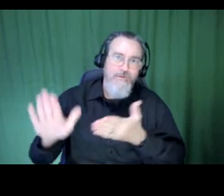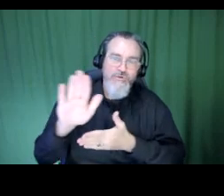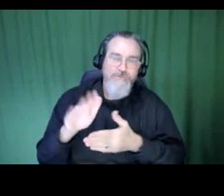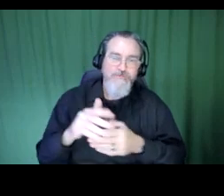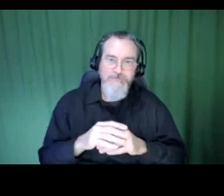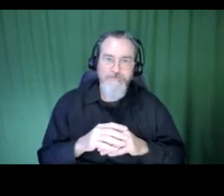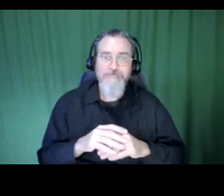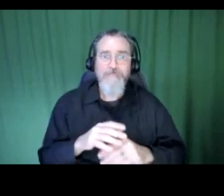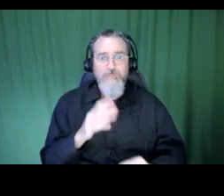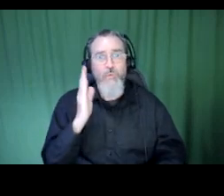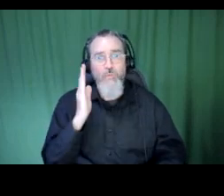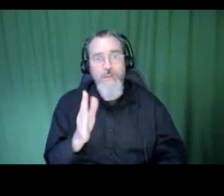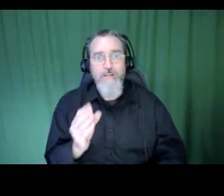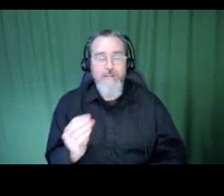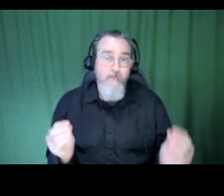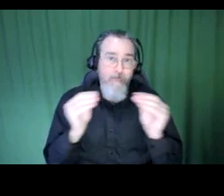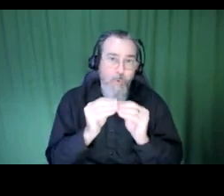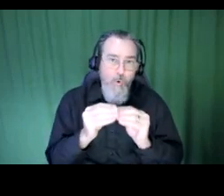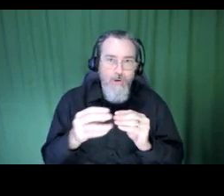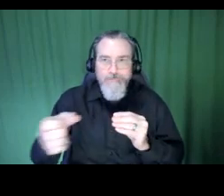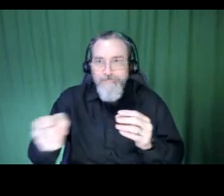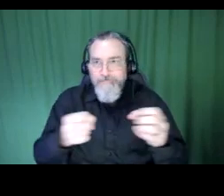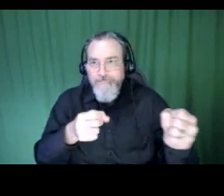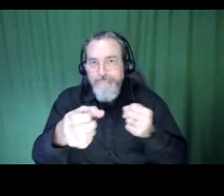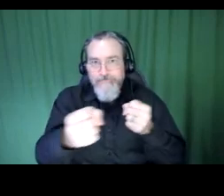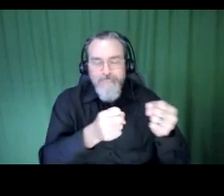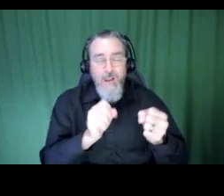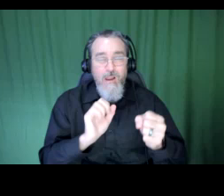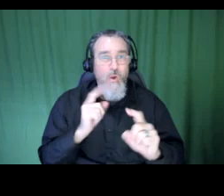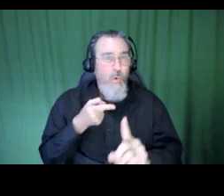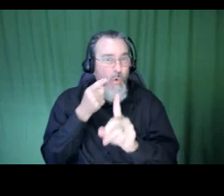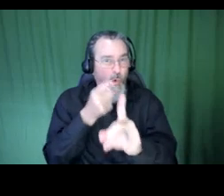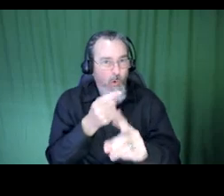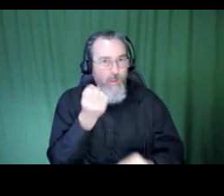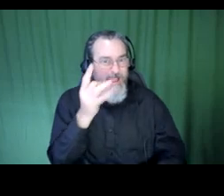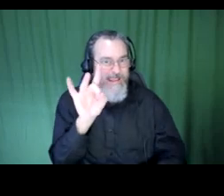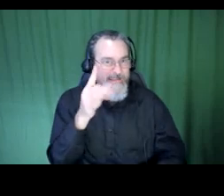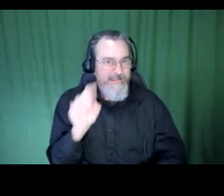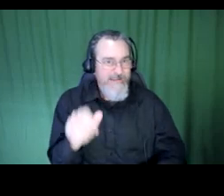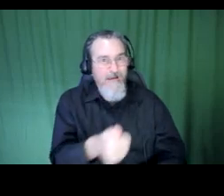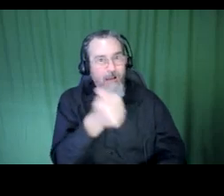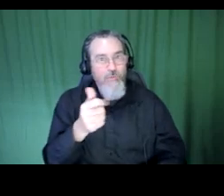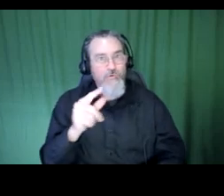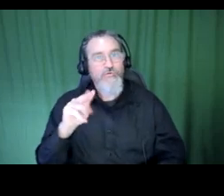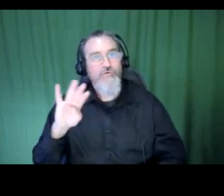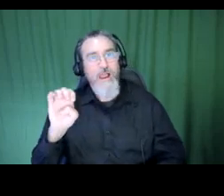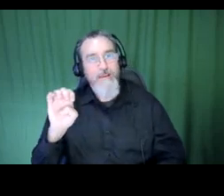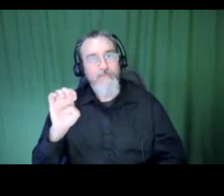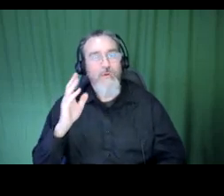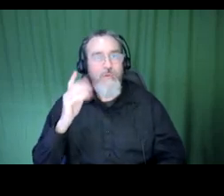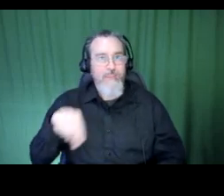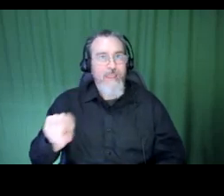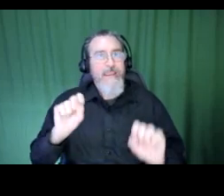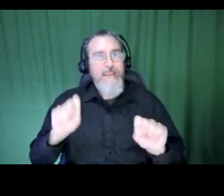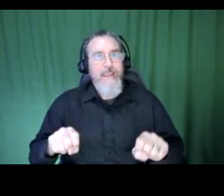service areas, and we intend to engage up to 18 other tribes as internship providers, as